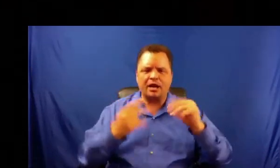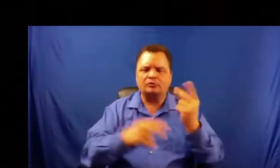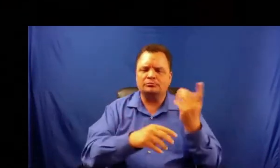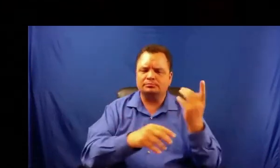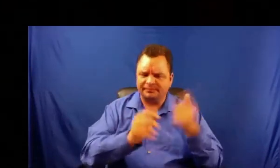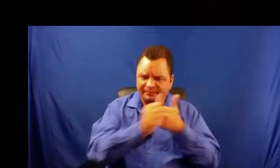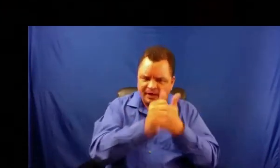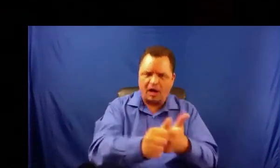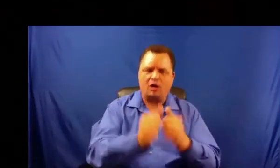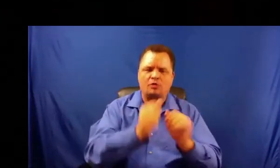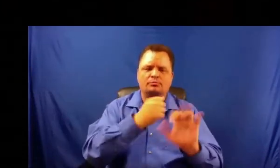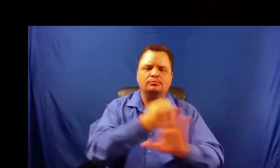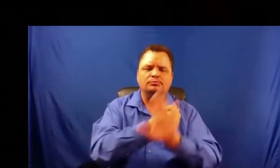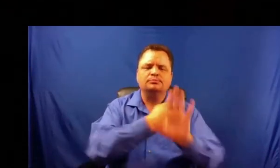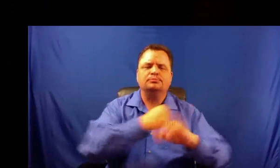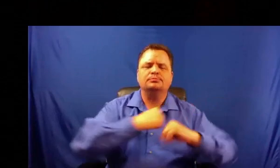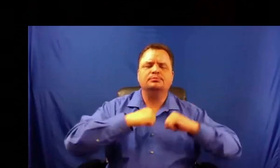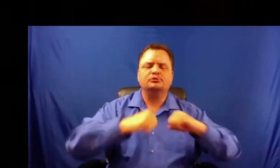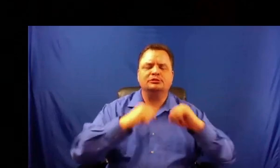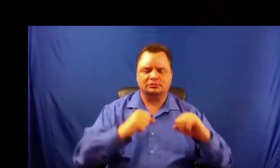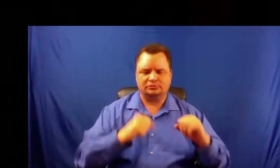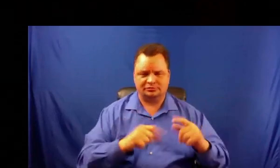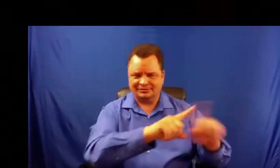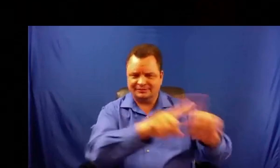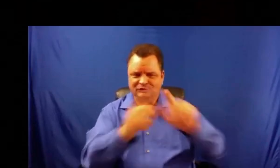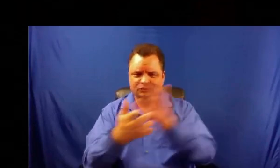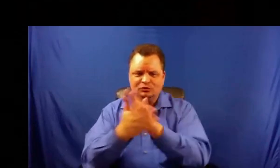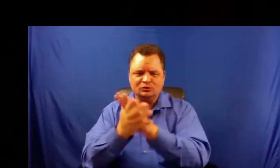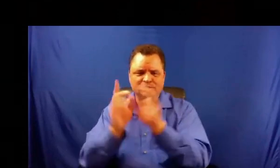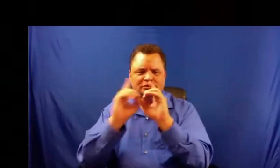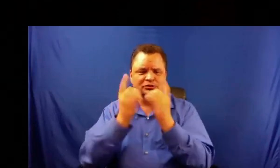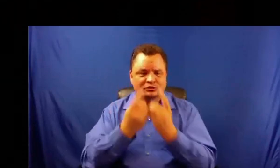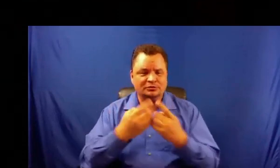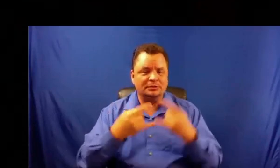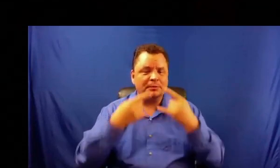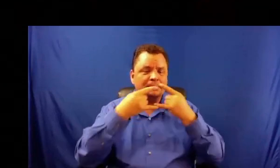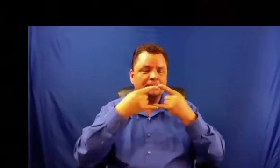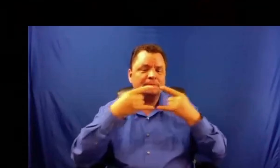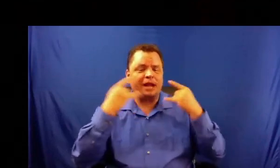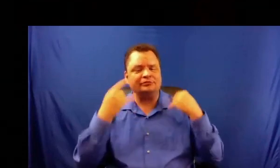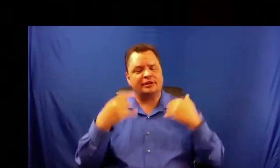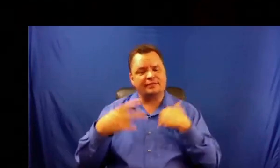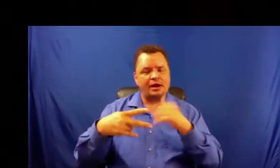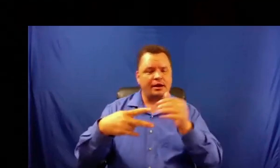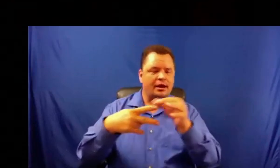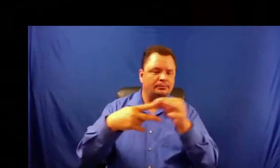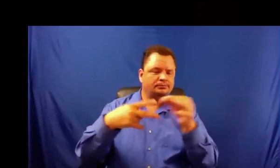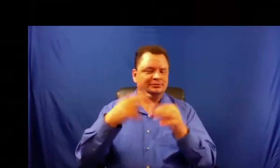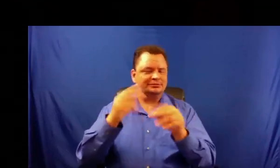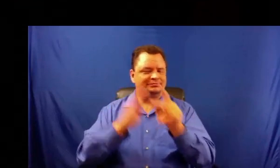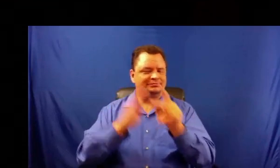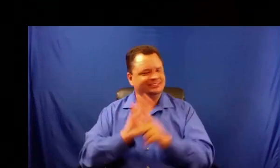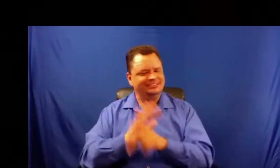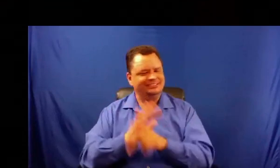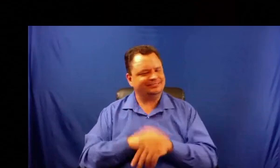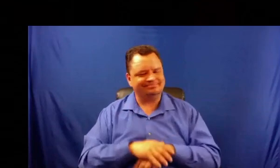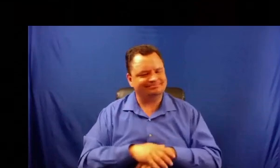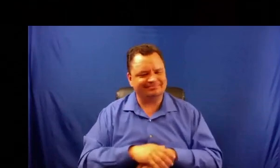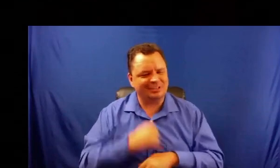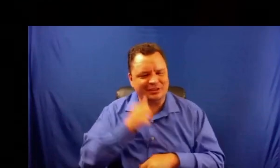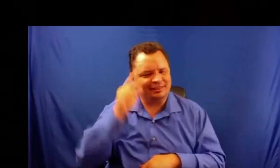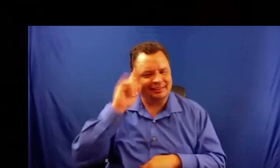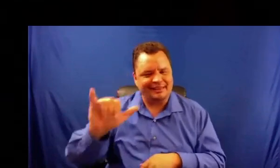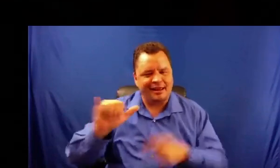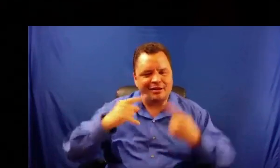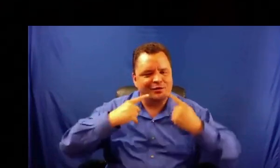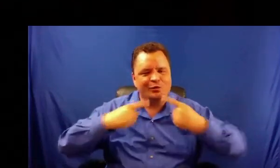districts have gone to a mask optional policy, and I don't believe that that's working. Very few students in